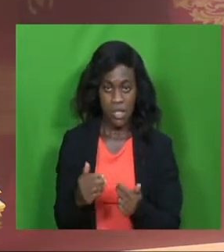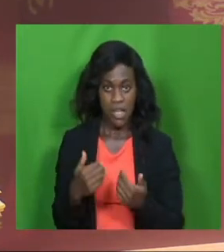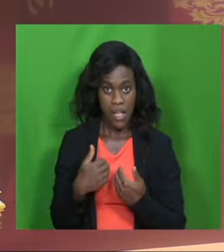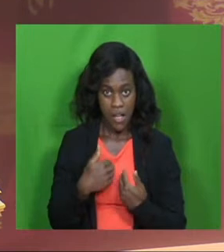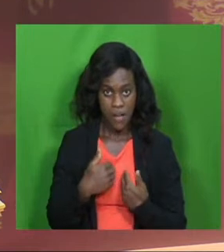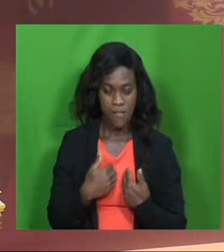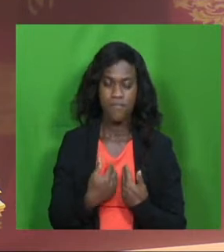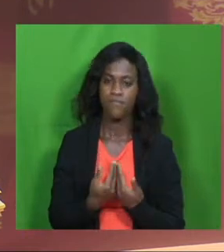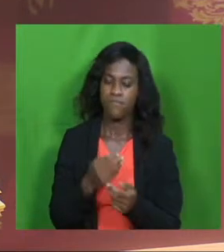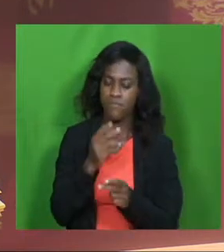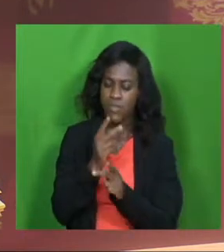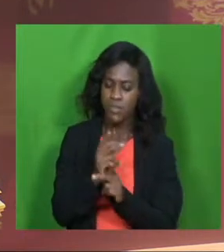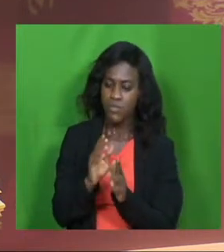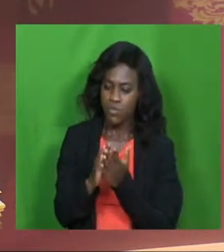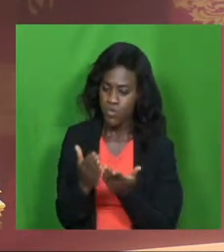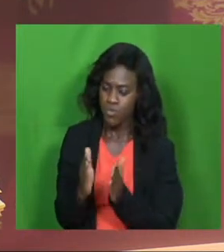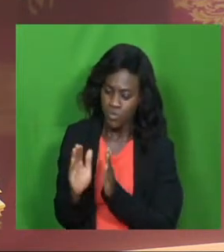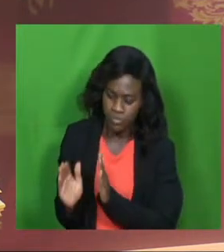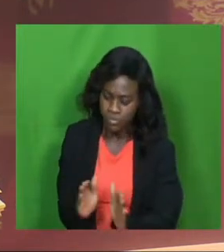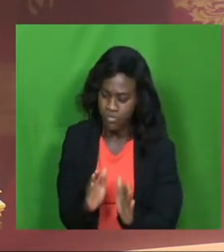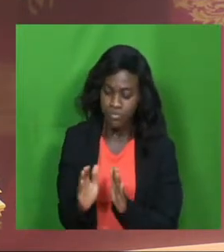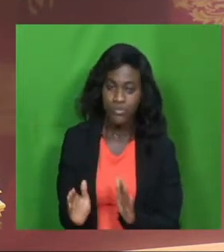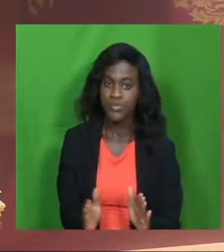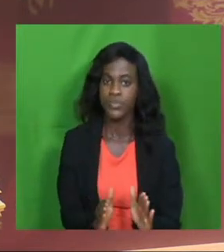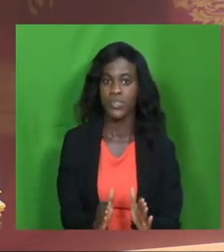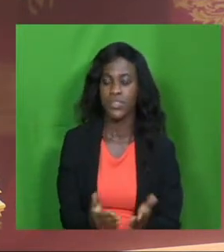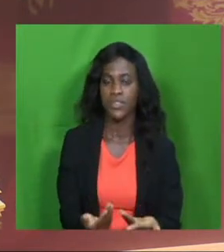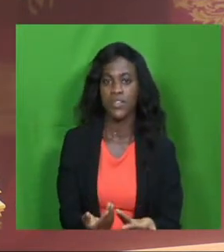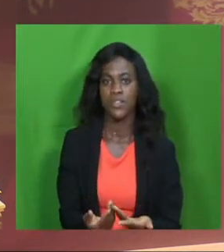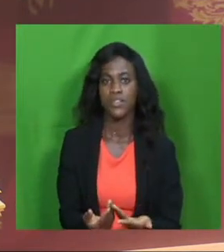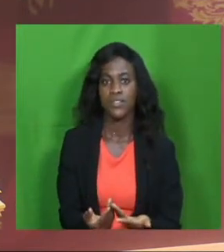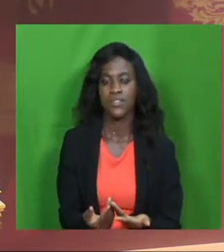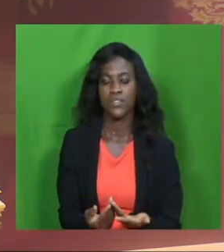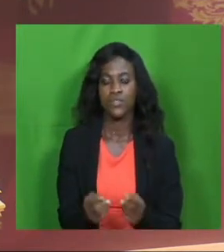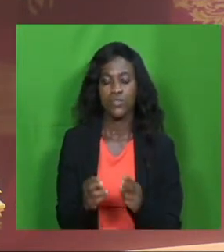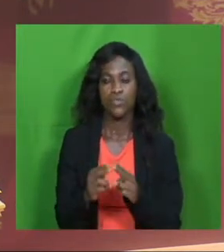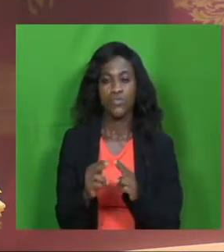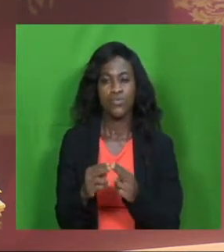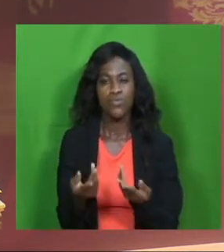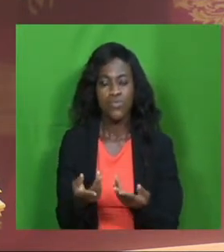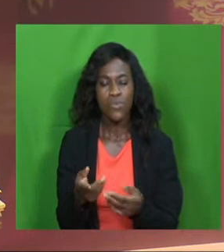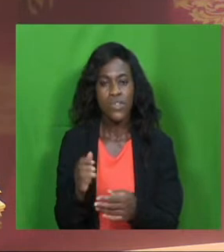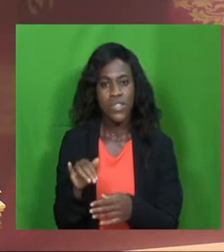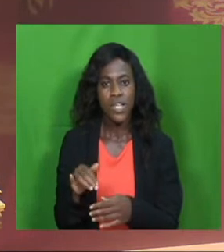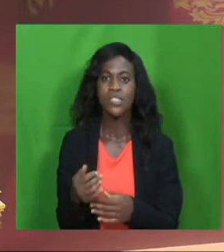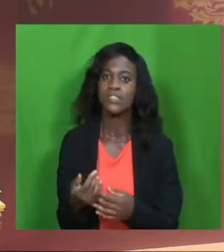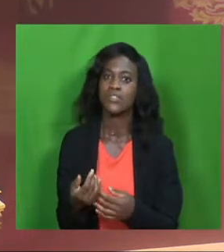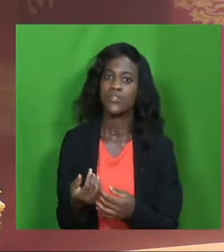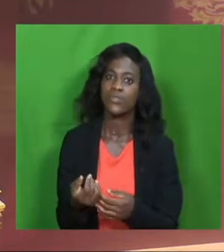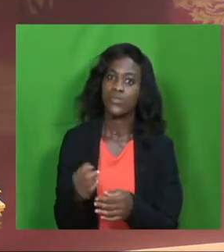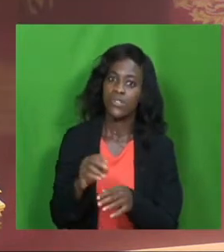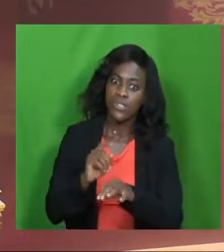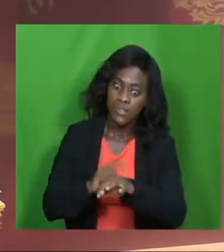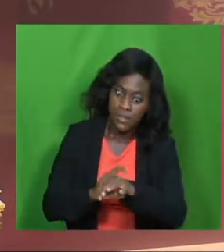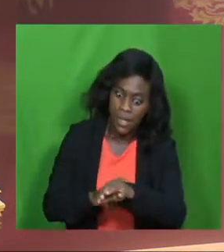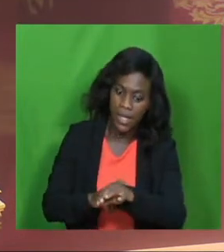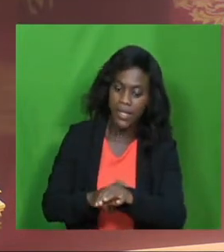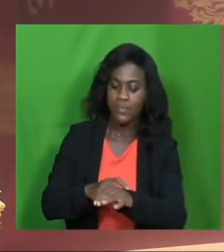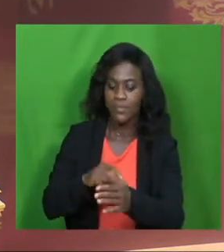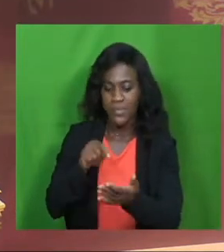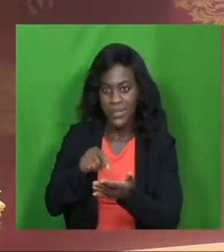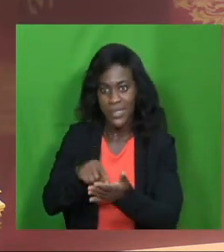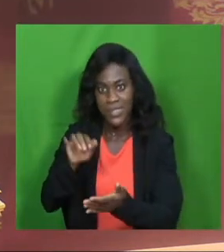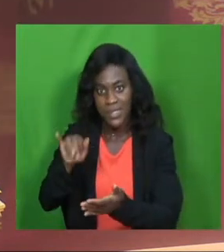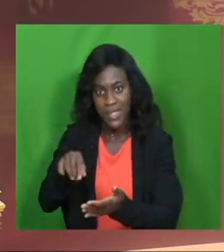these facilities, AstroTurfs, and even our sports stadia, so that you know as and when to